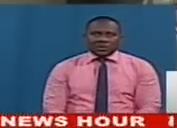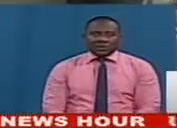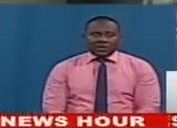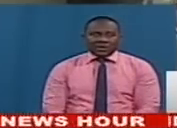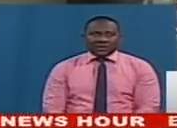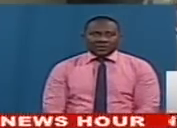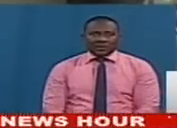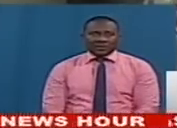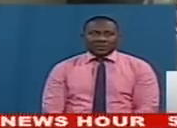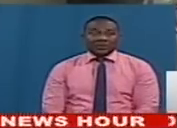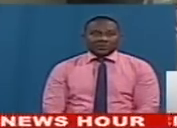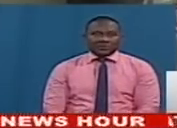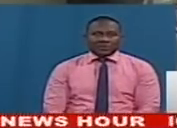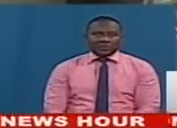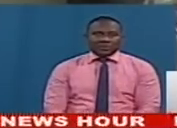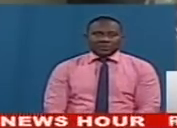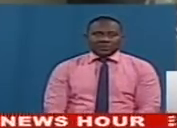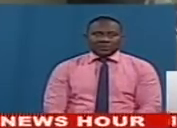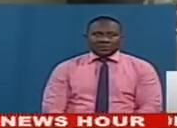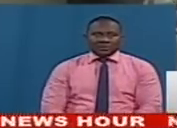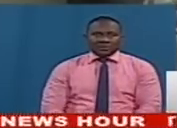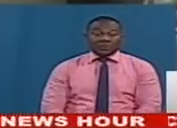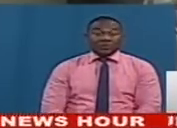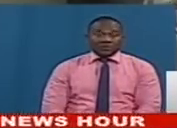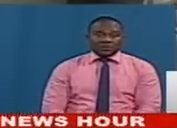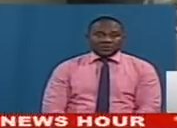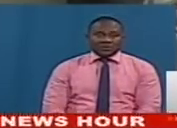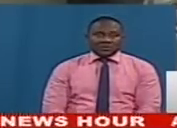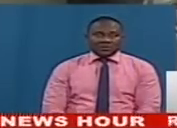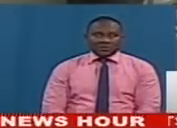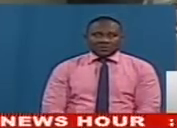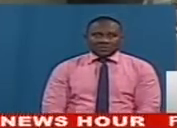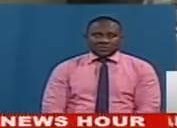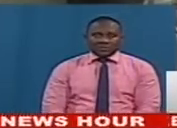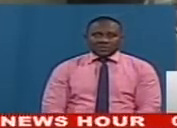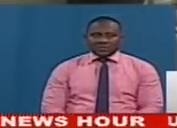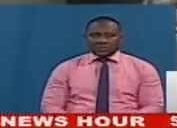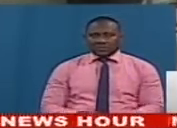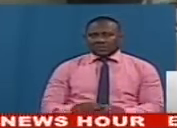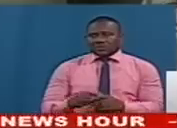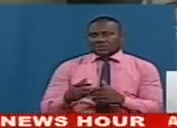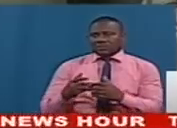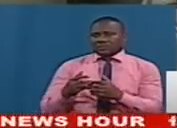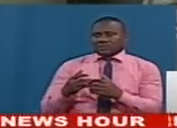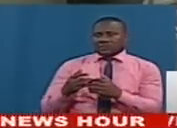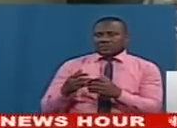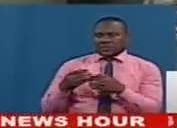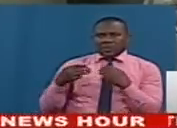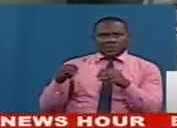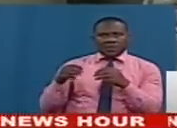at full or near full capacity levels. We have also stretched our scrutiny to cover market